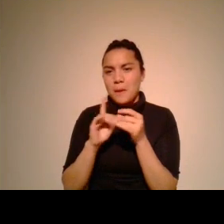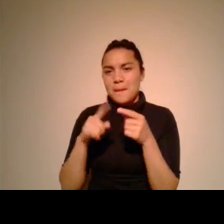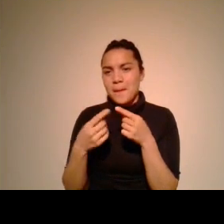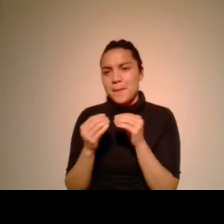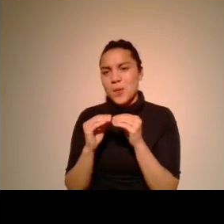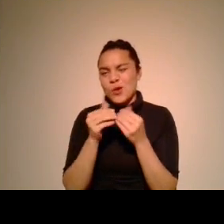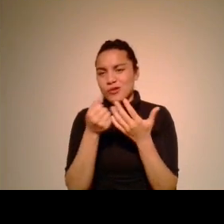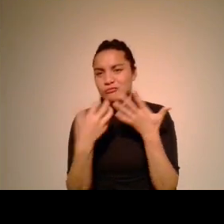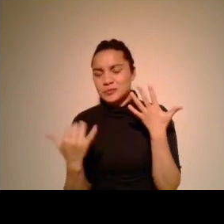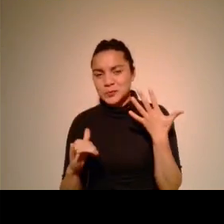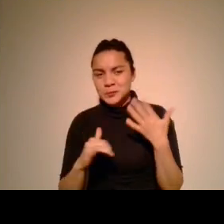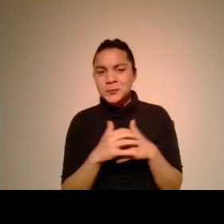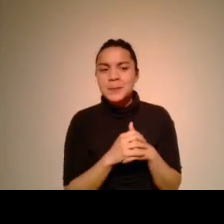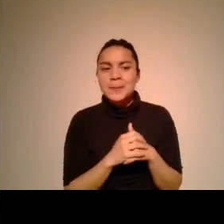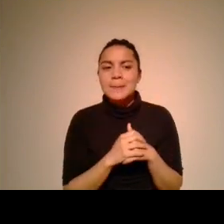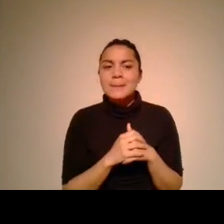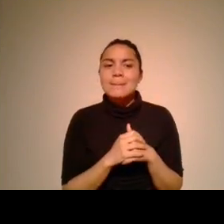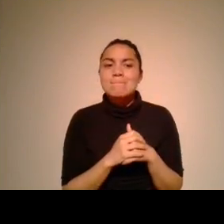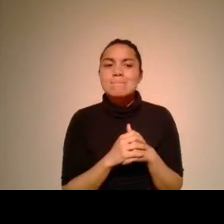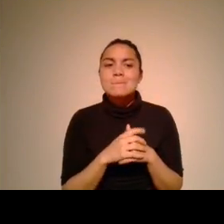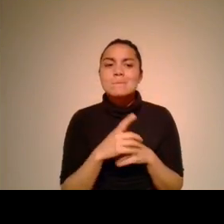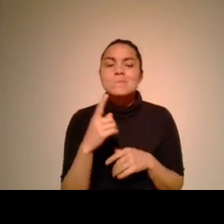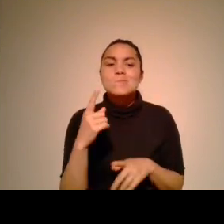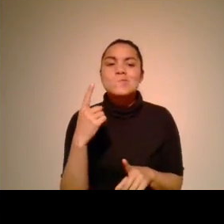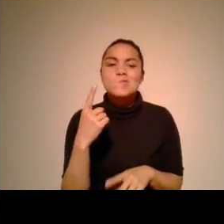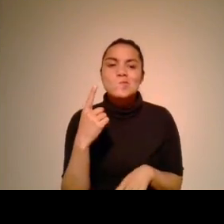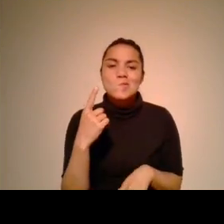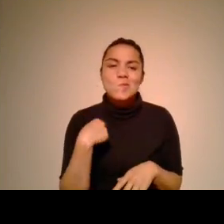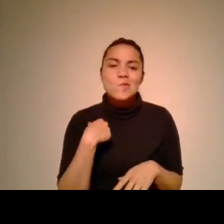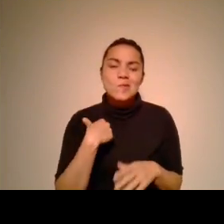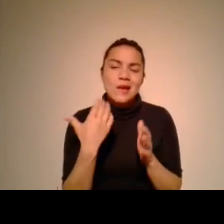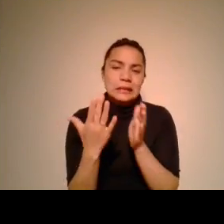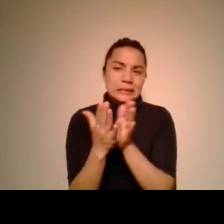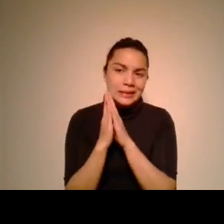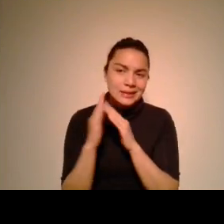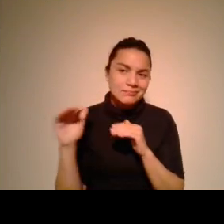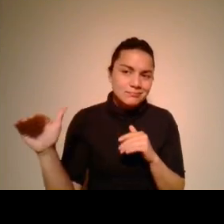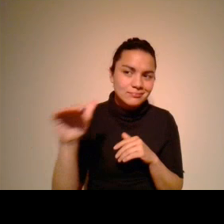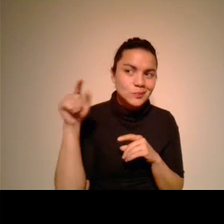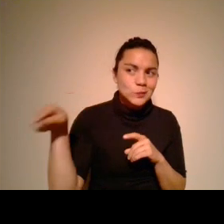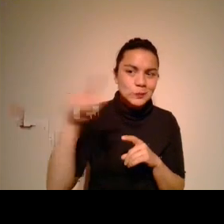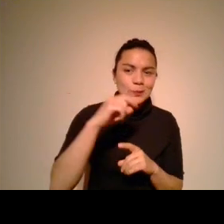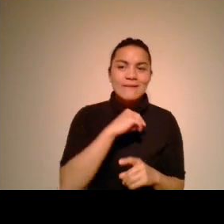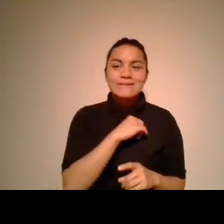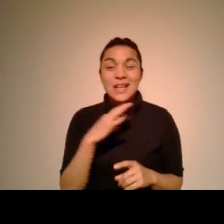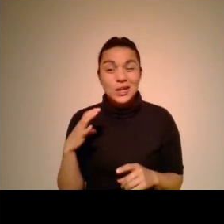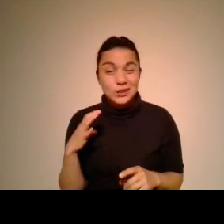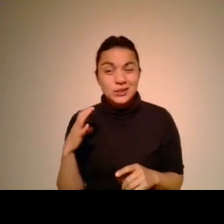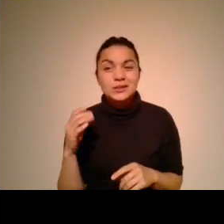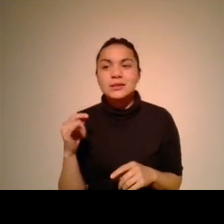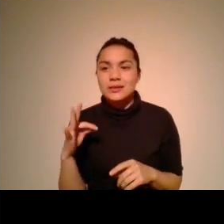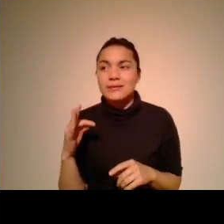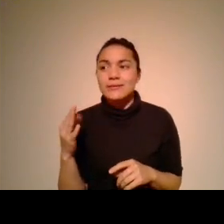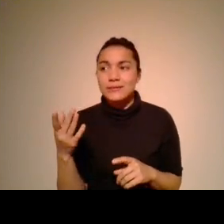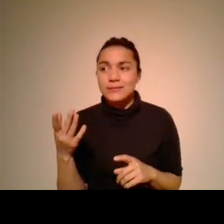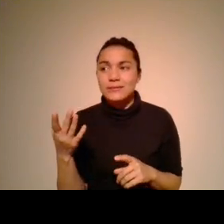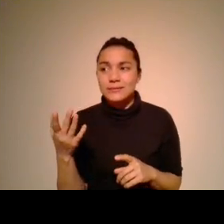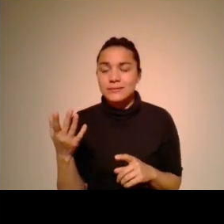of the things that I would also ask people, especially if you are faculty in listening to